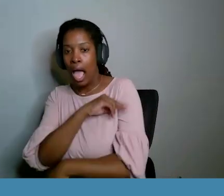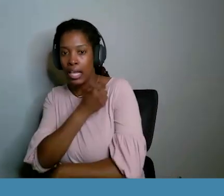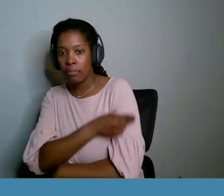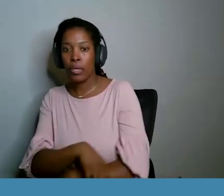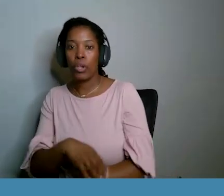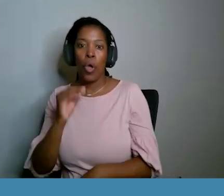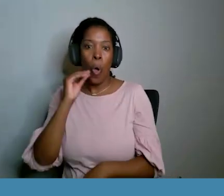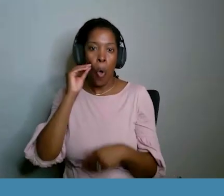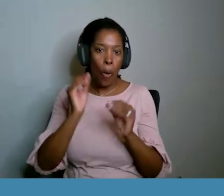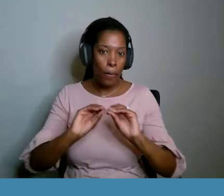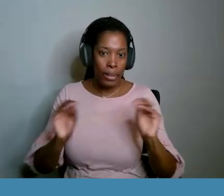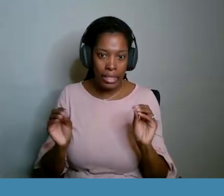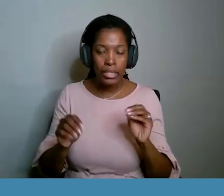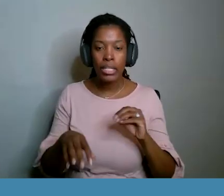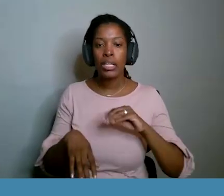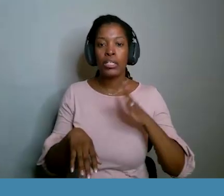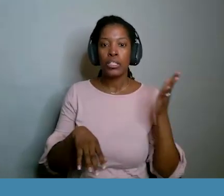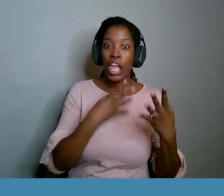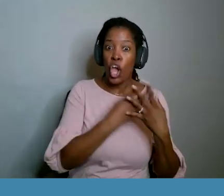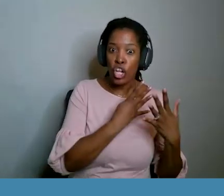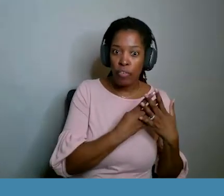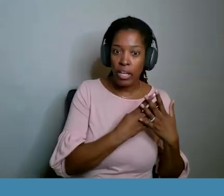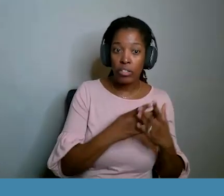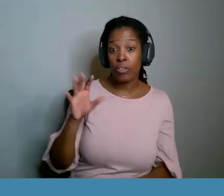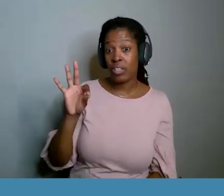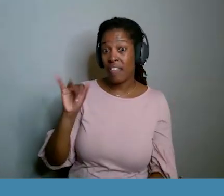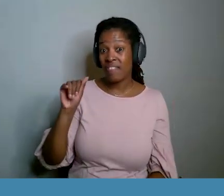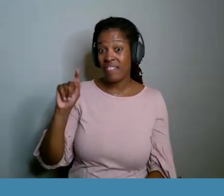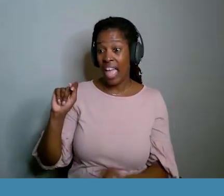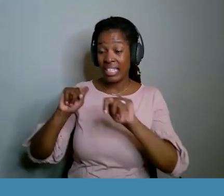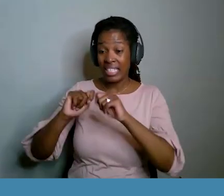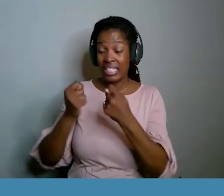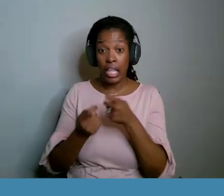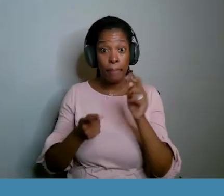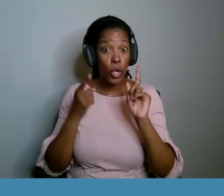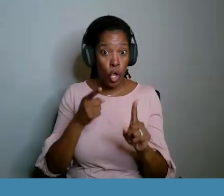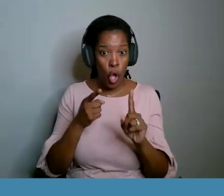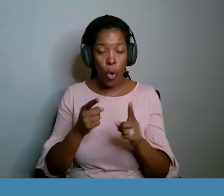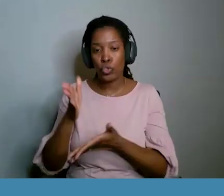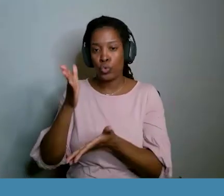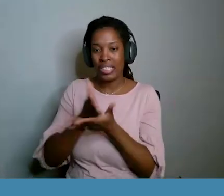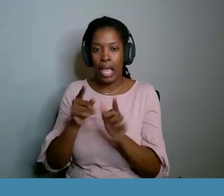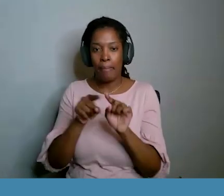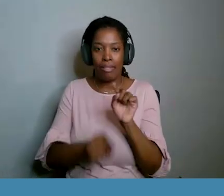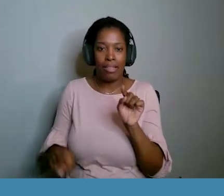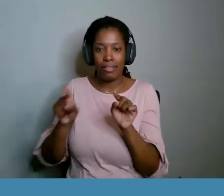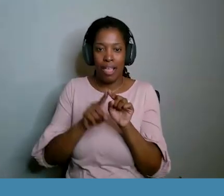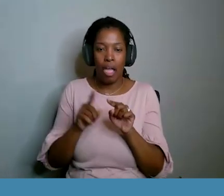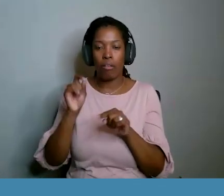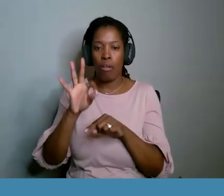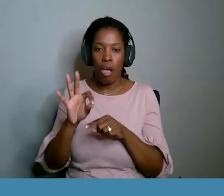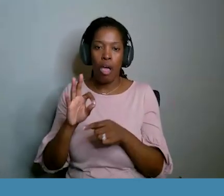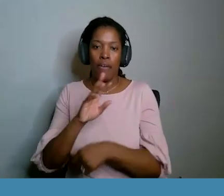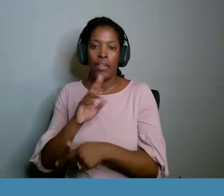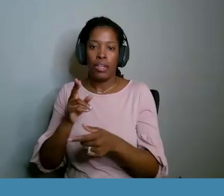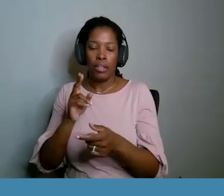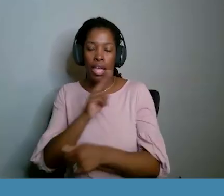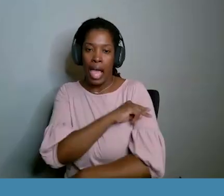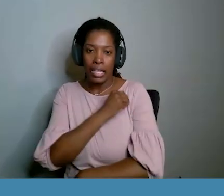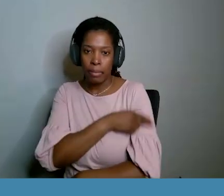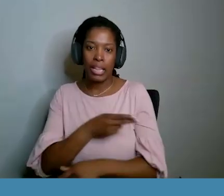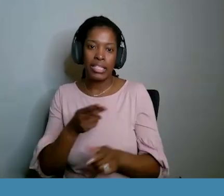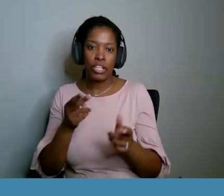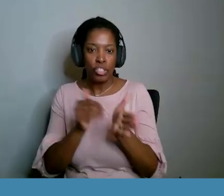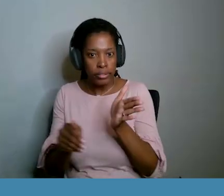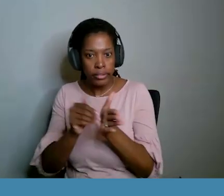incarceration. So the goal of the FACT team is to stop that vicious cycle of reinstitutionalization and consistent institutionalization. So the